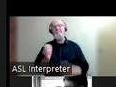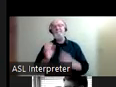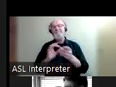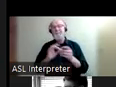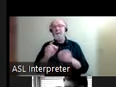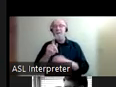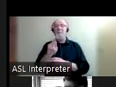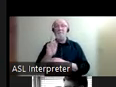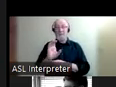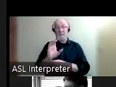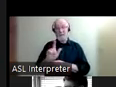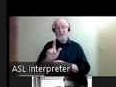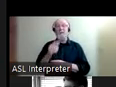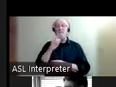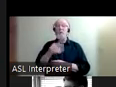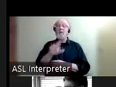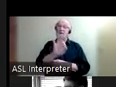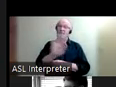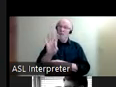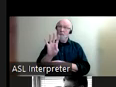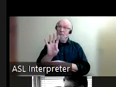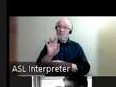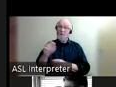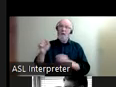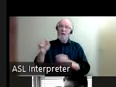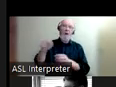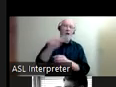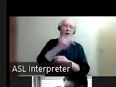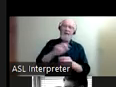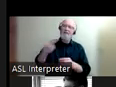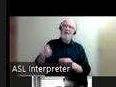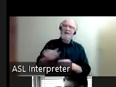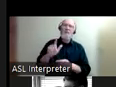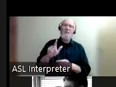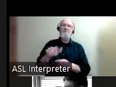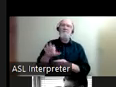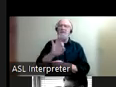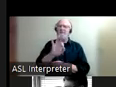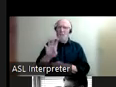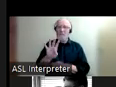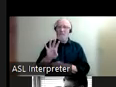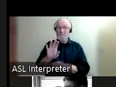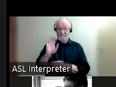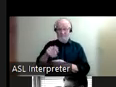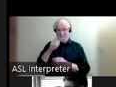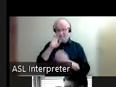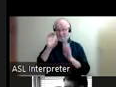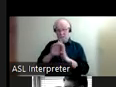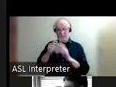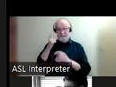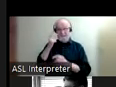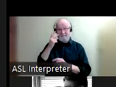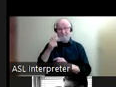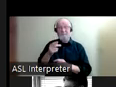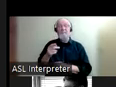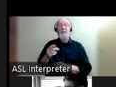public libraries. We have 94 branches across the province. As you can probably see behind me, when I first started